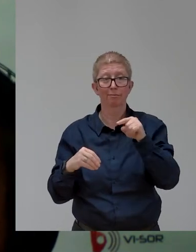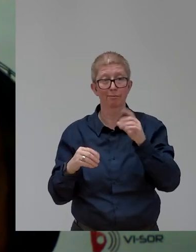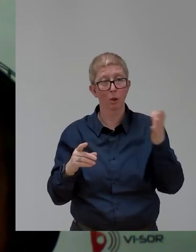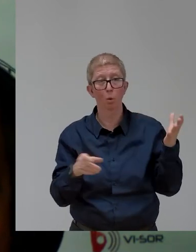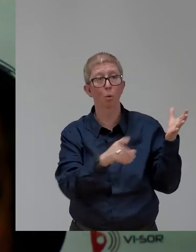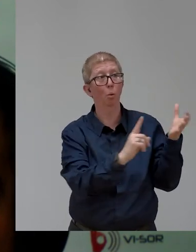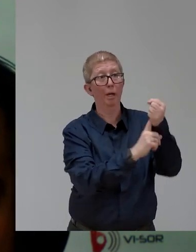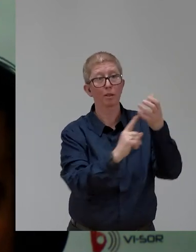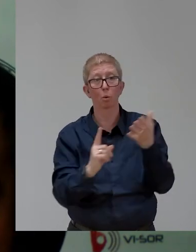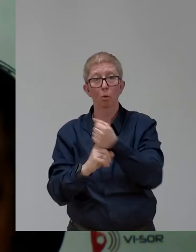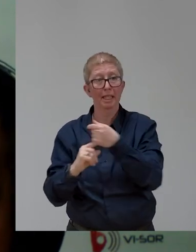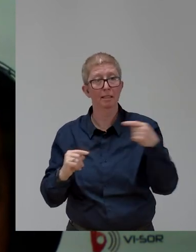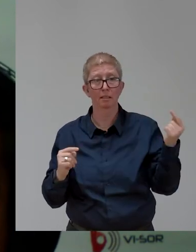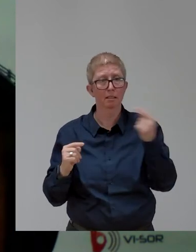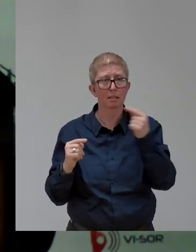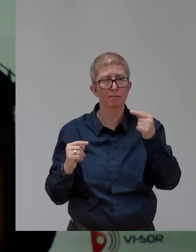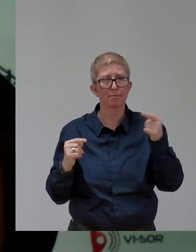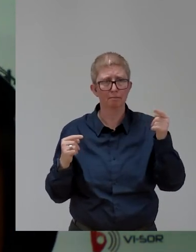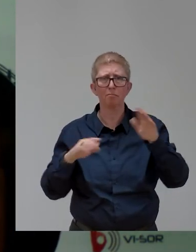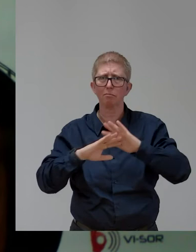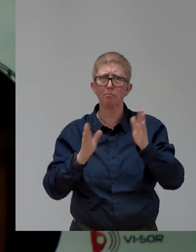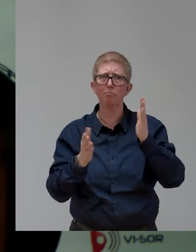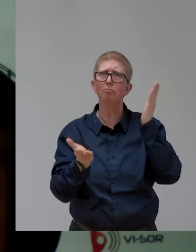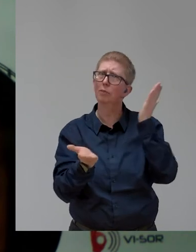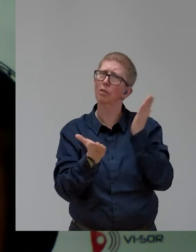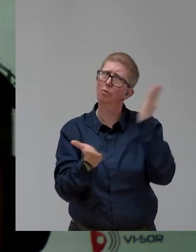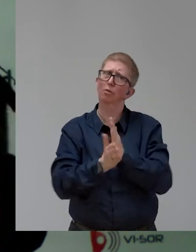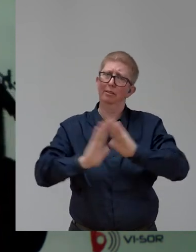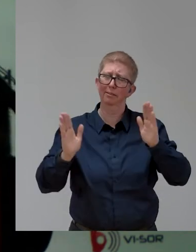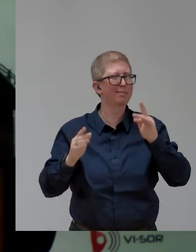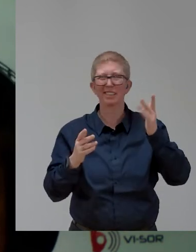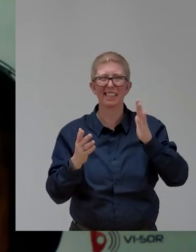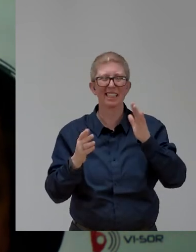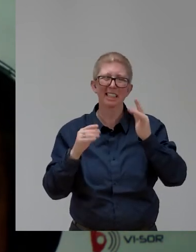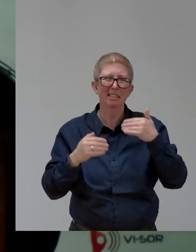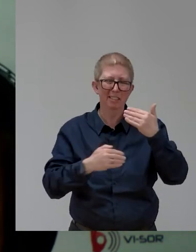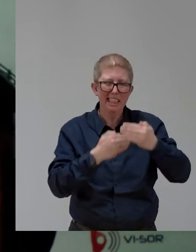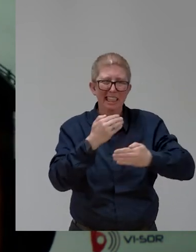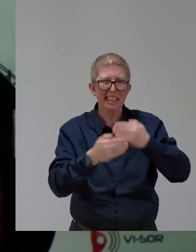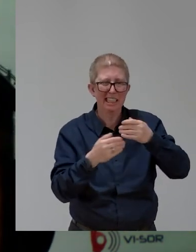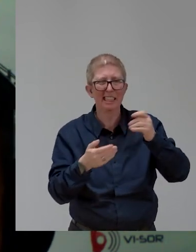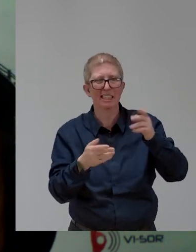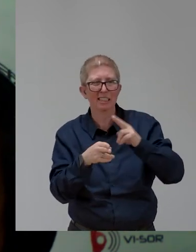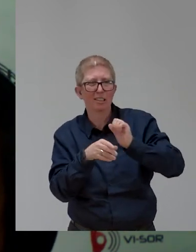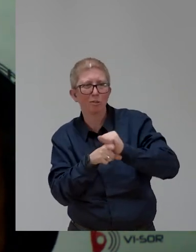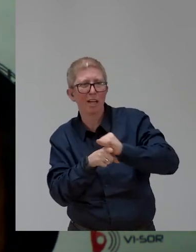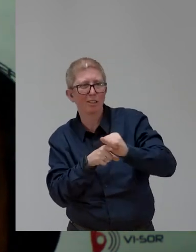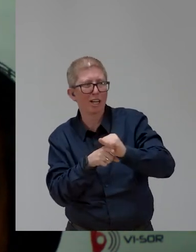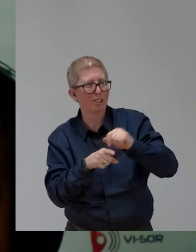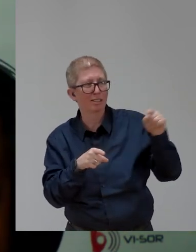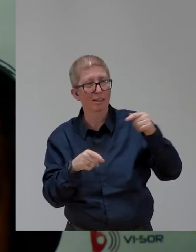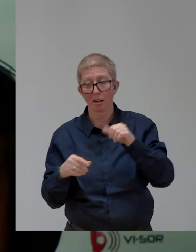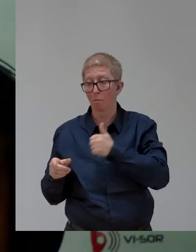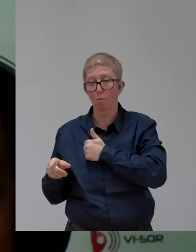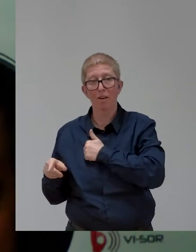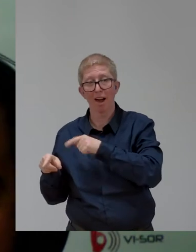out. That's to say, the private sector is being given the opportunity to enter the world of corporate social